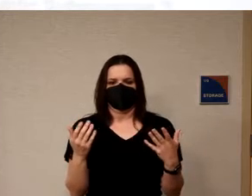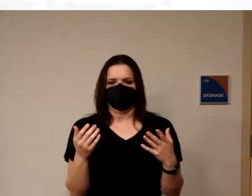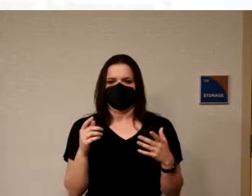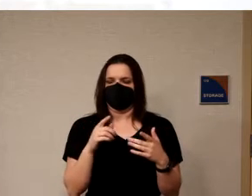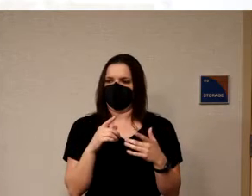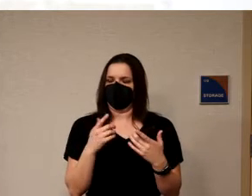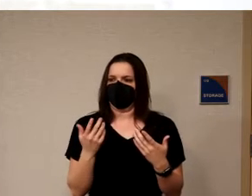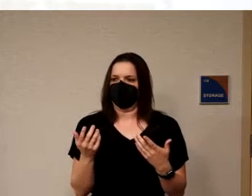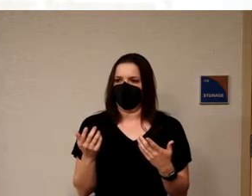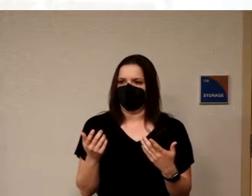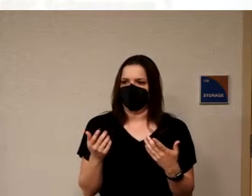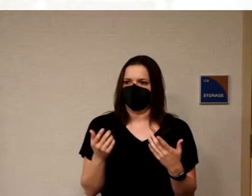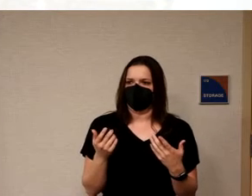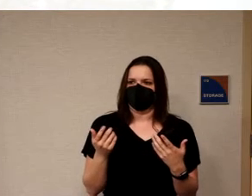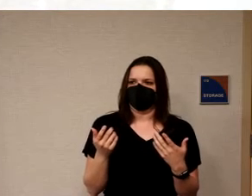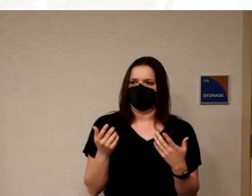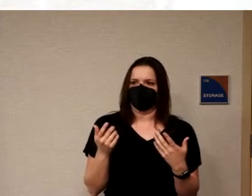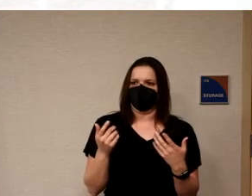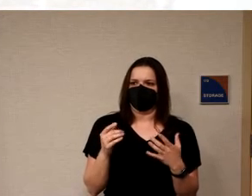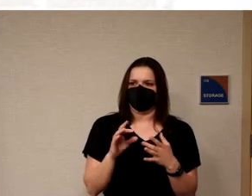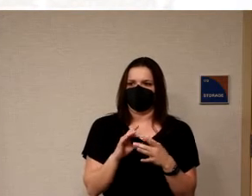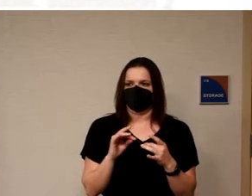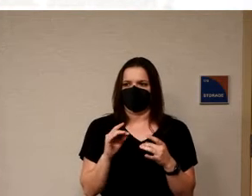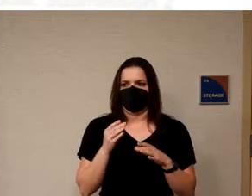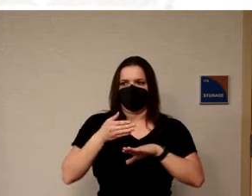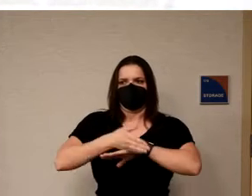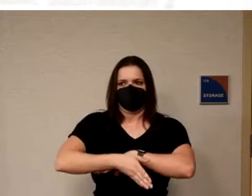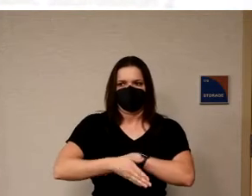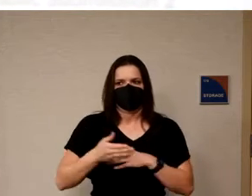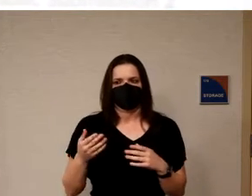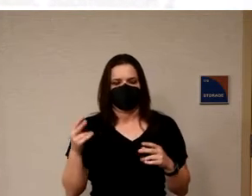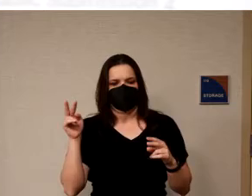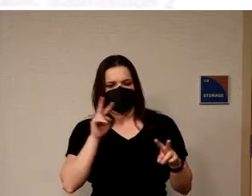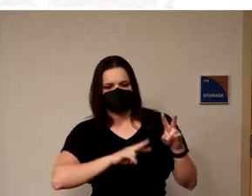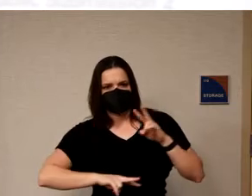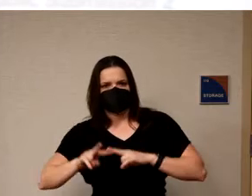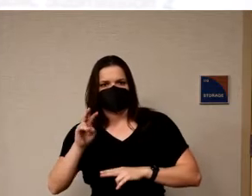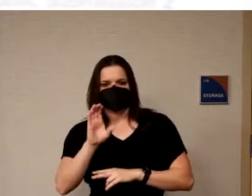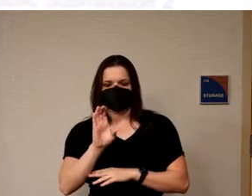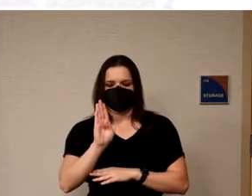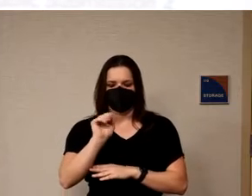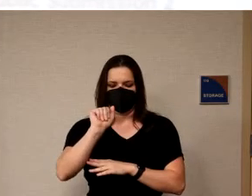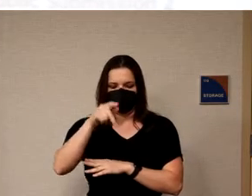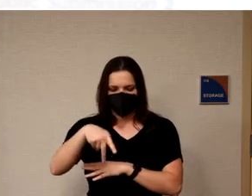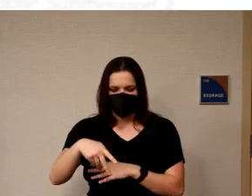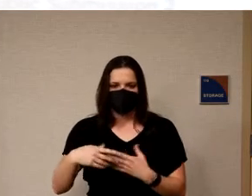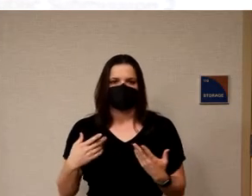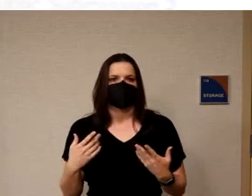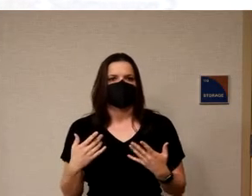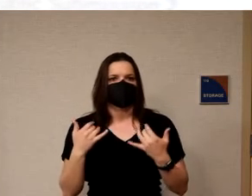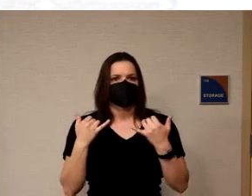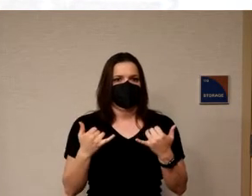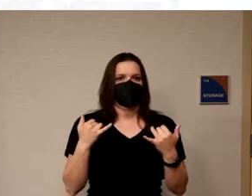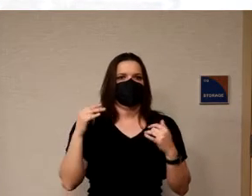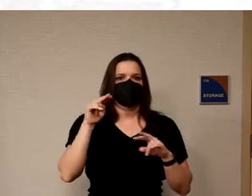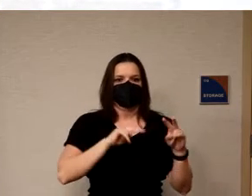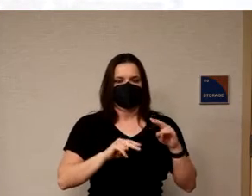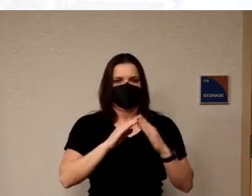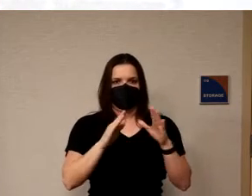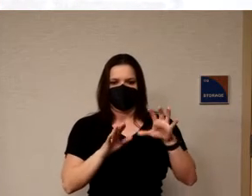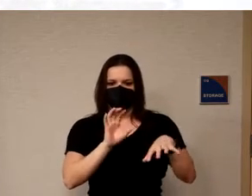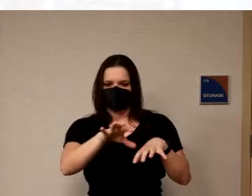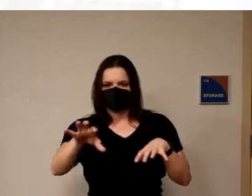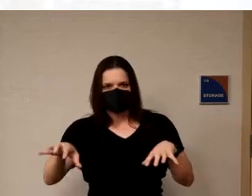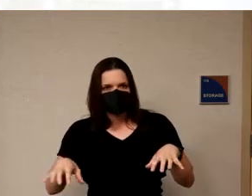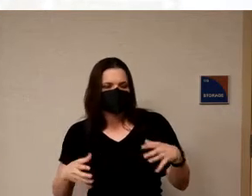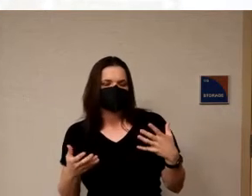but then I'm going to start iterating after that and looking at the CVAP, and now I'm going to look at neighborhoods and